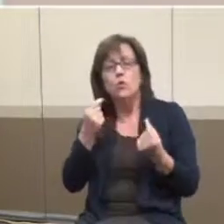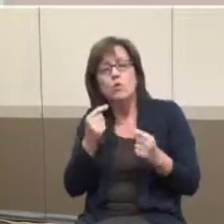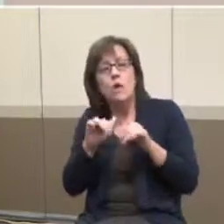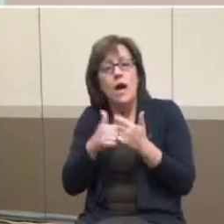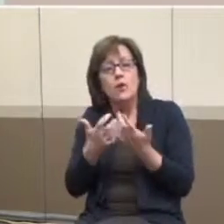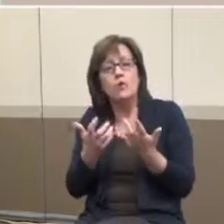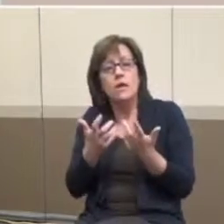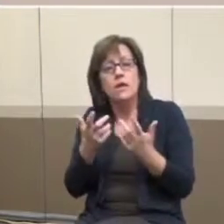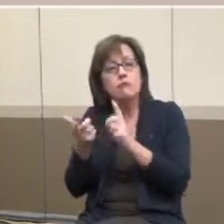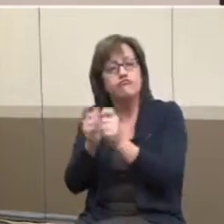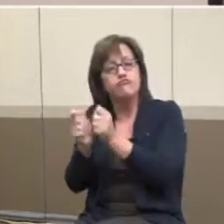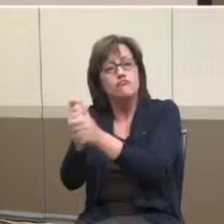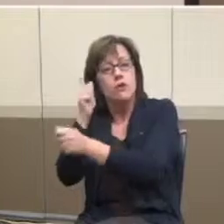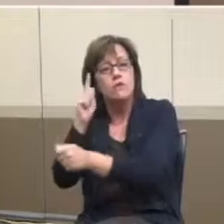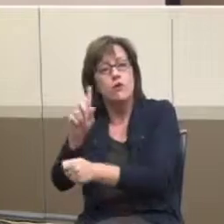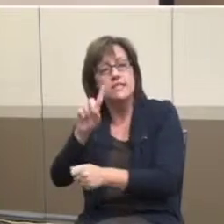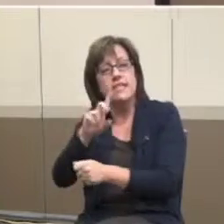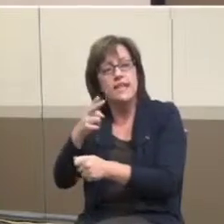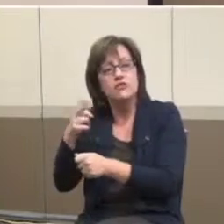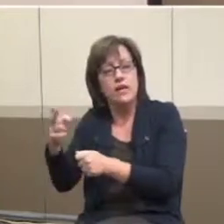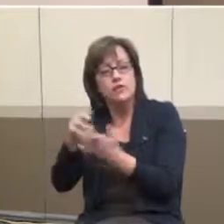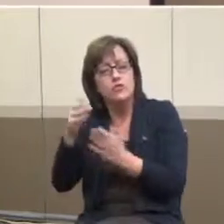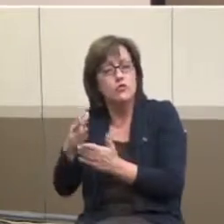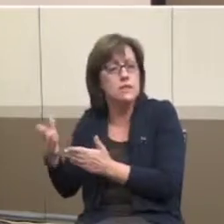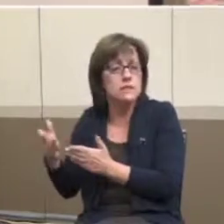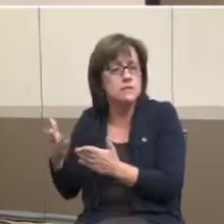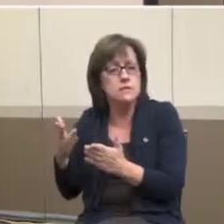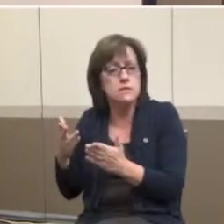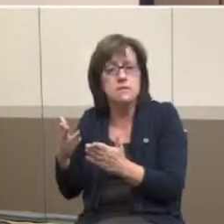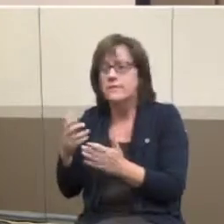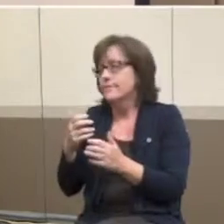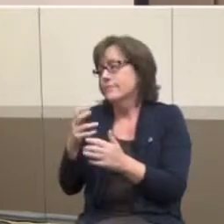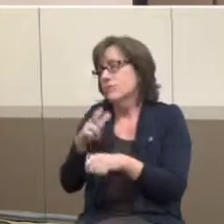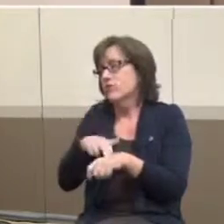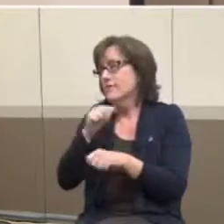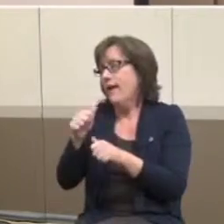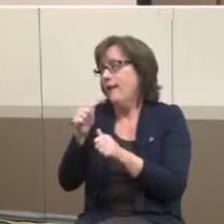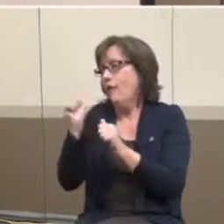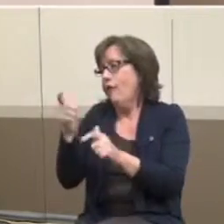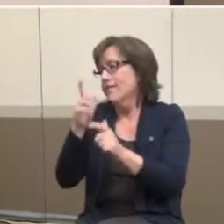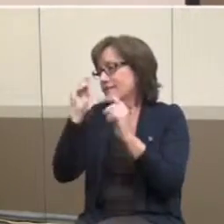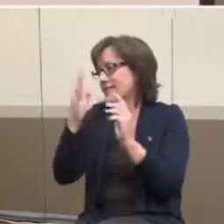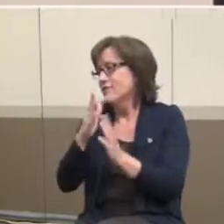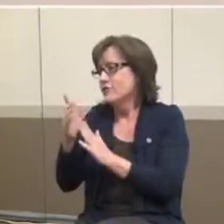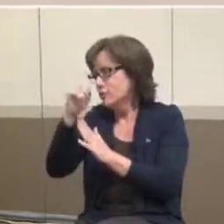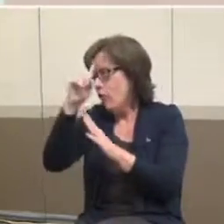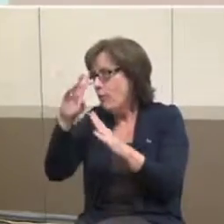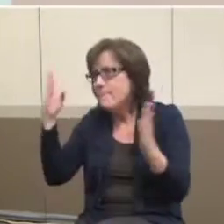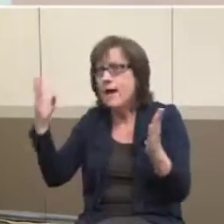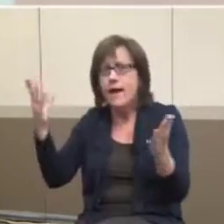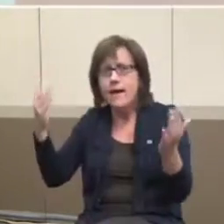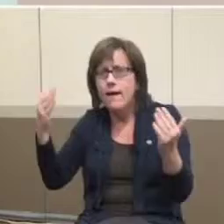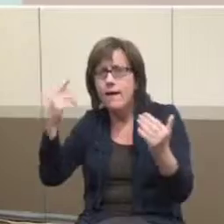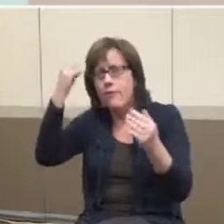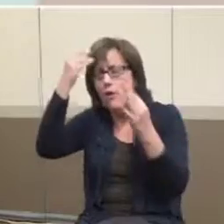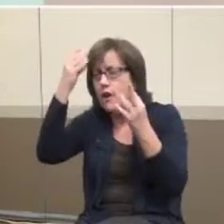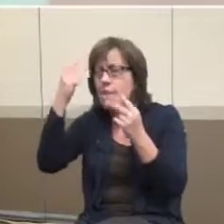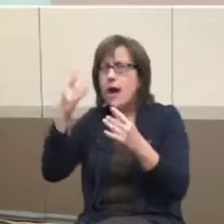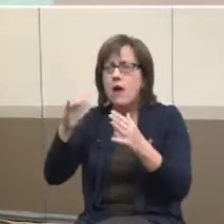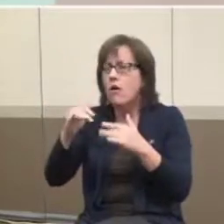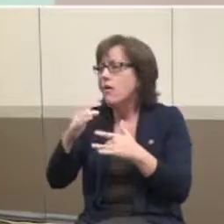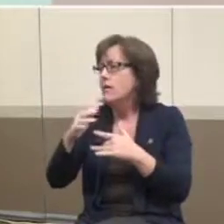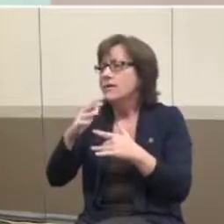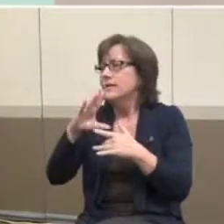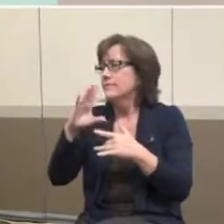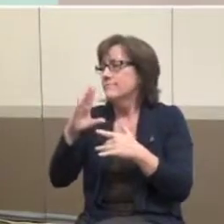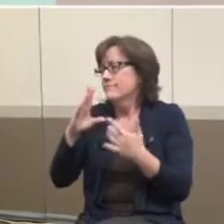DHH students? But of course, not every teacher is that open-minded or has that within their repertoire, or doesn't always have the